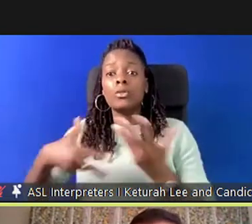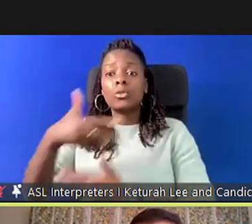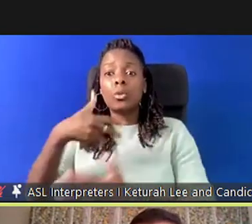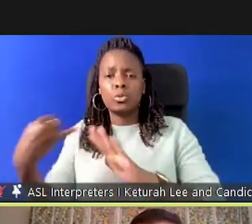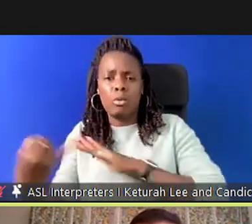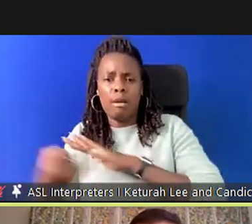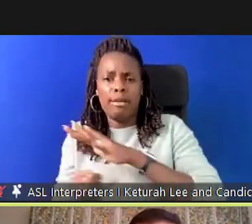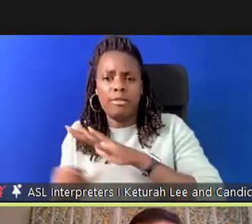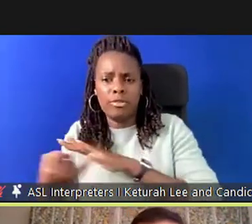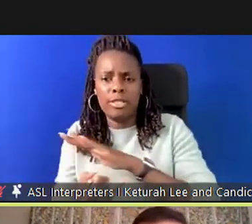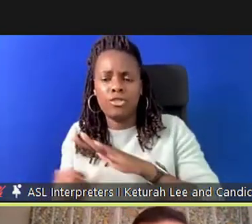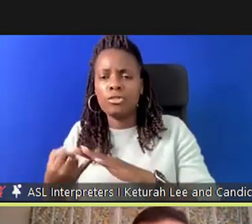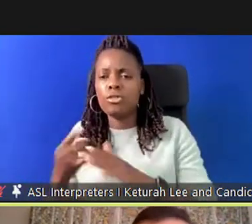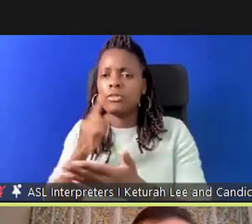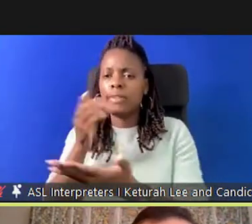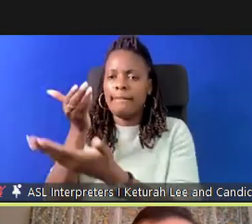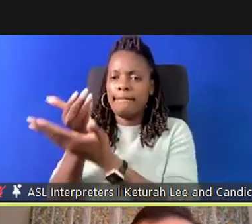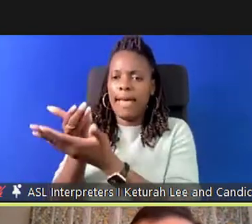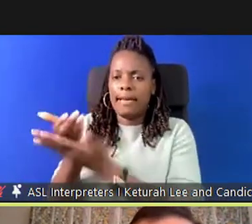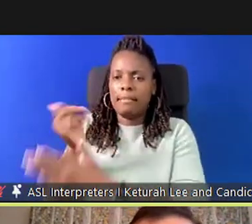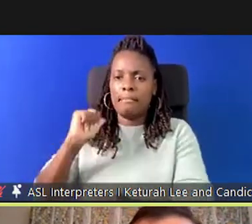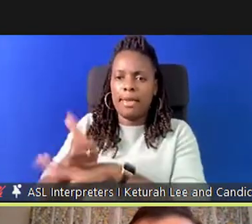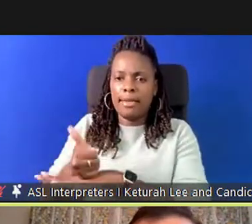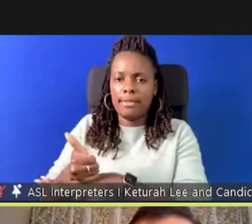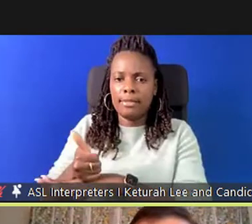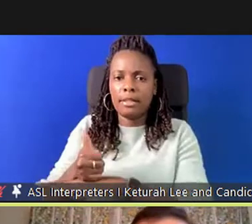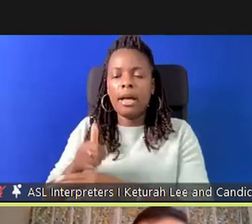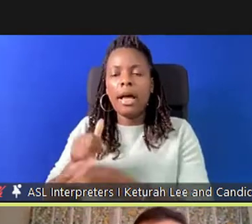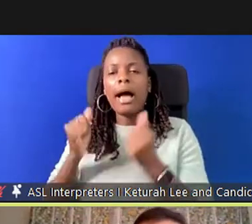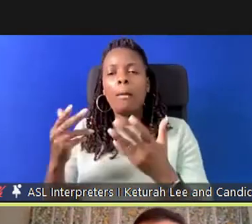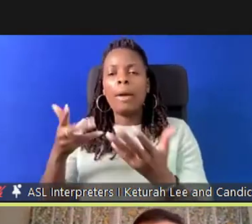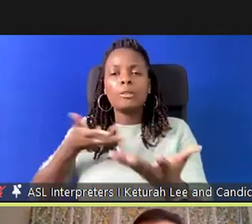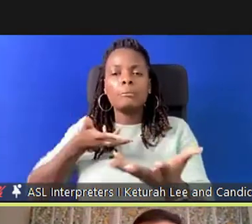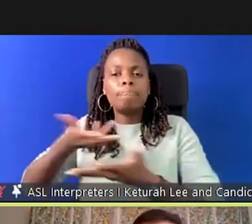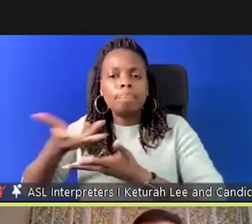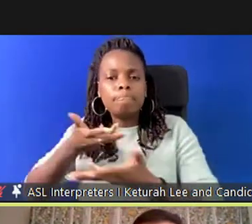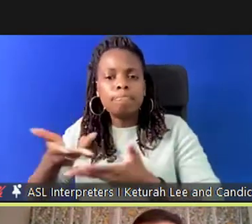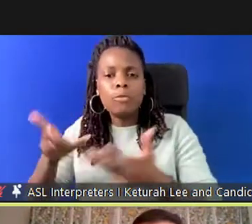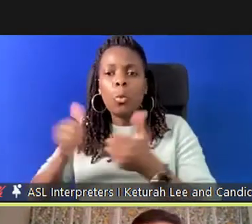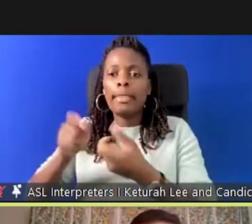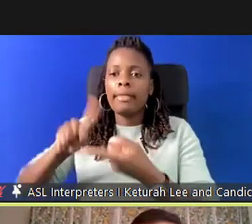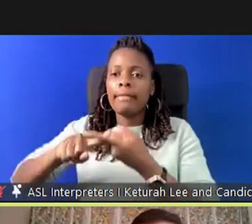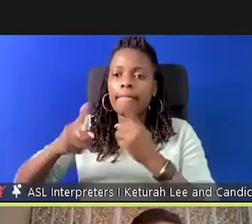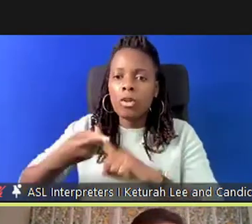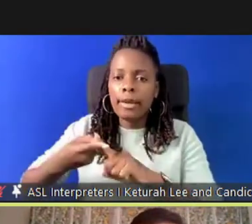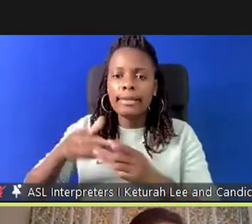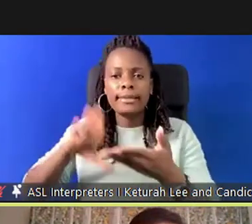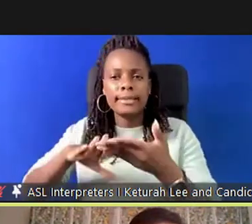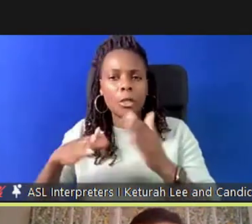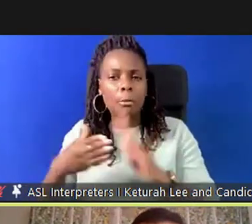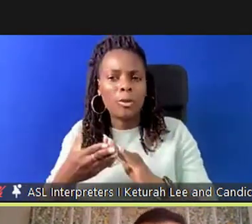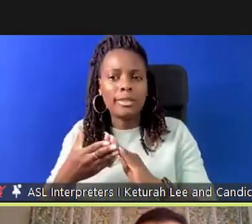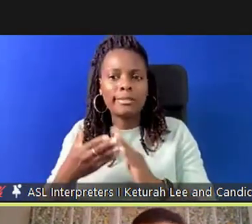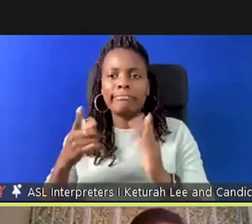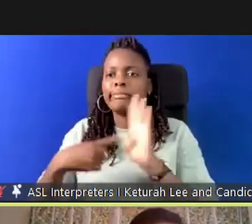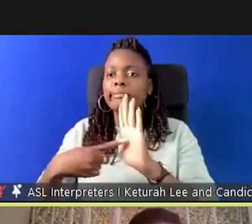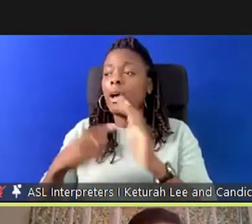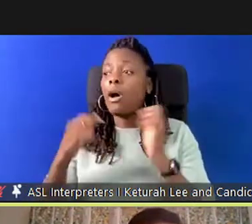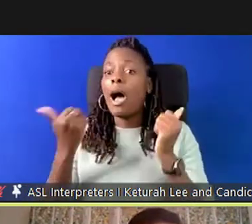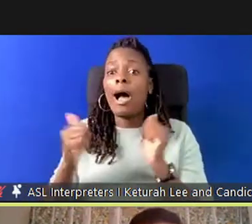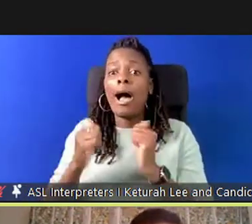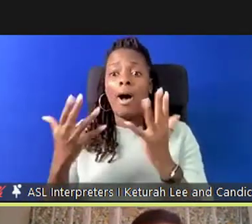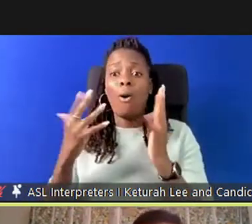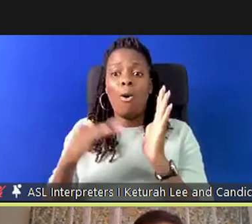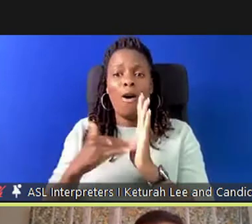number and frequency of interaction with family, friends, or the community. So how often are people actually seeing their children or going to